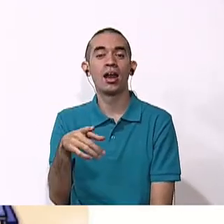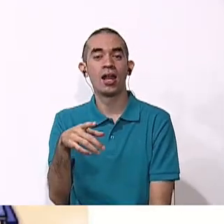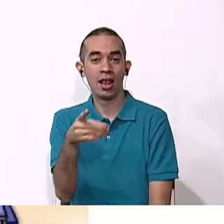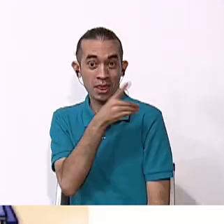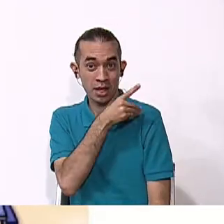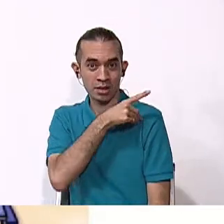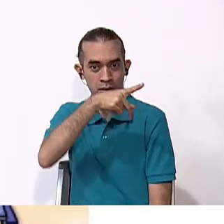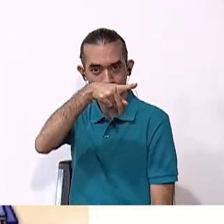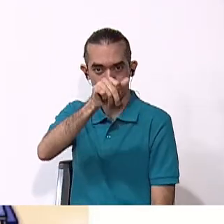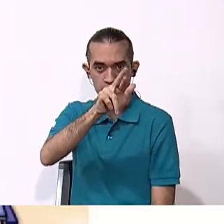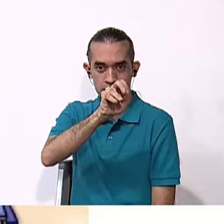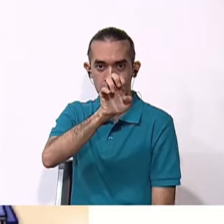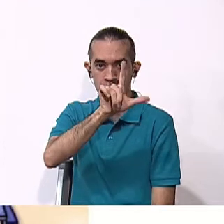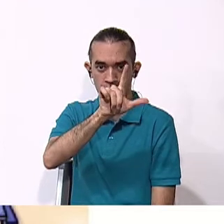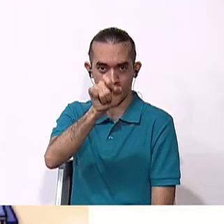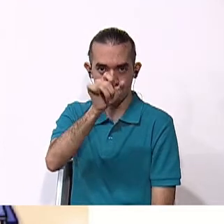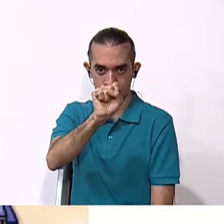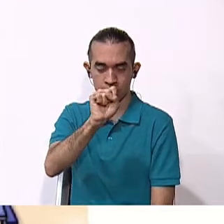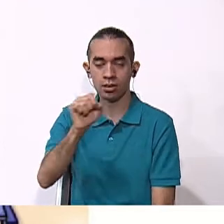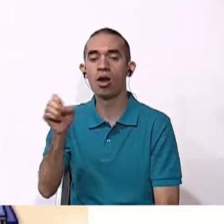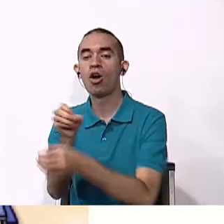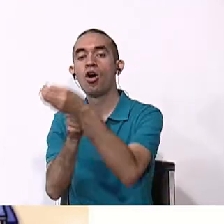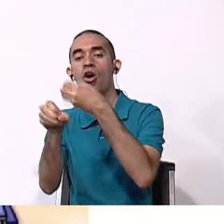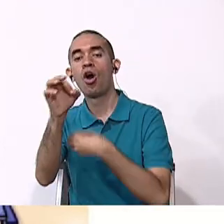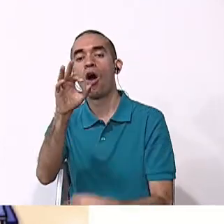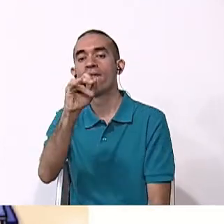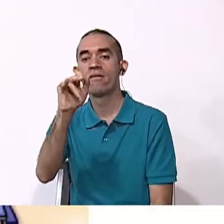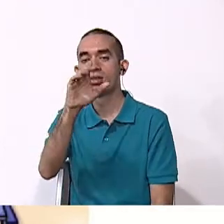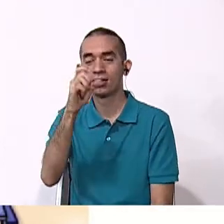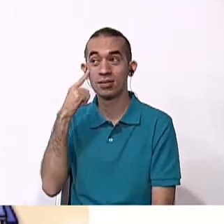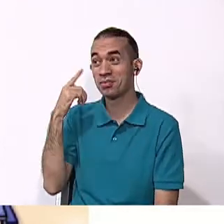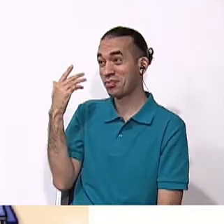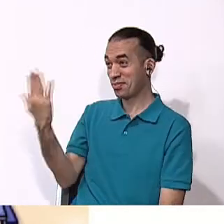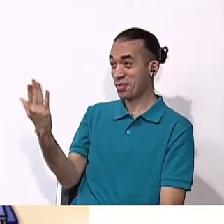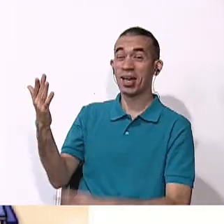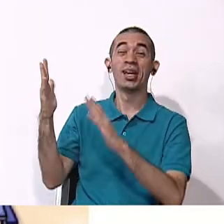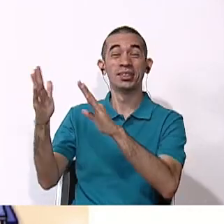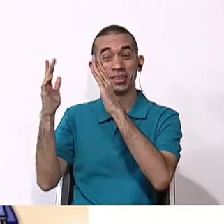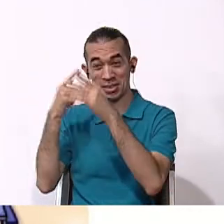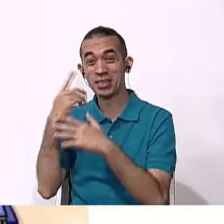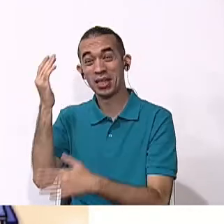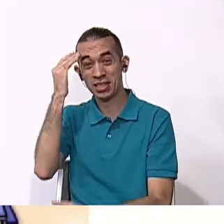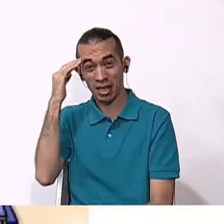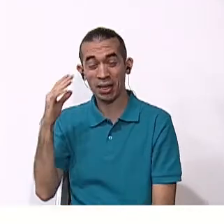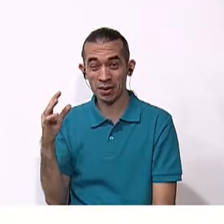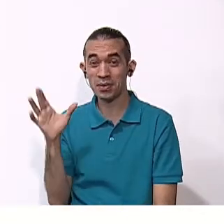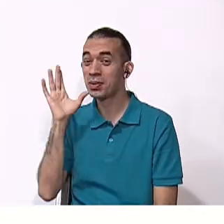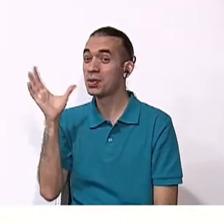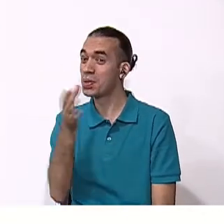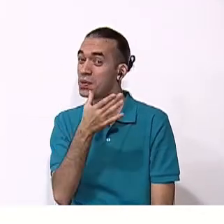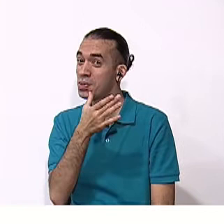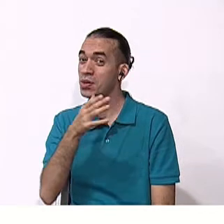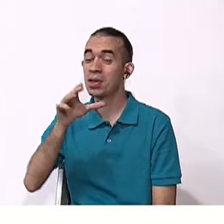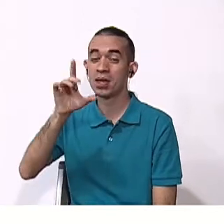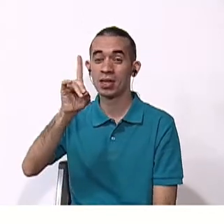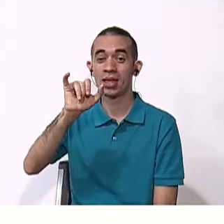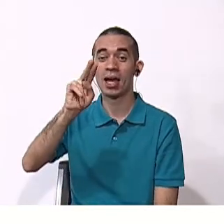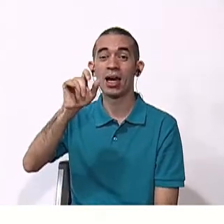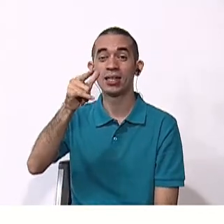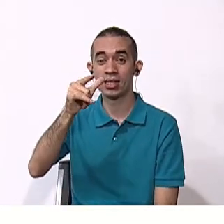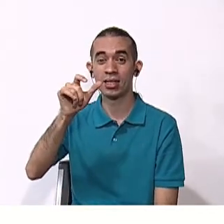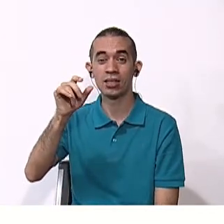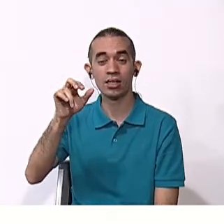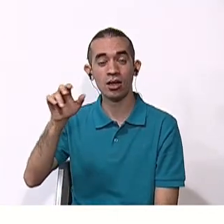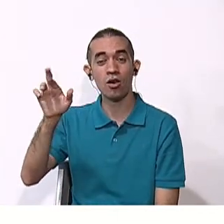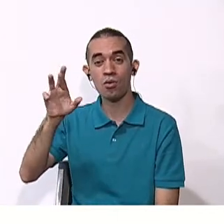principal's office. This is the, excellent, the dining room. Very